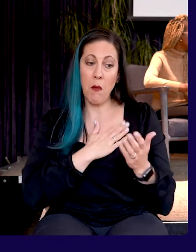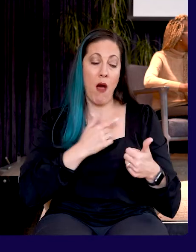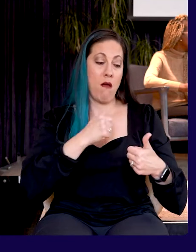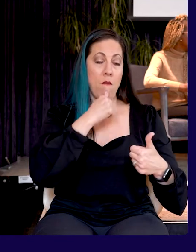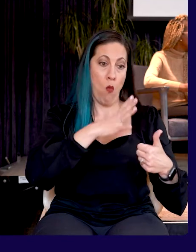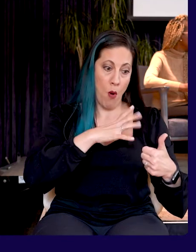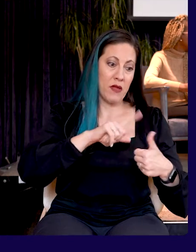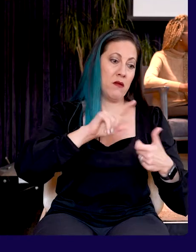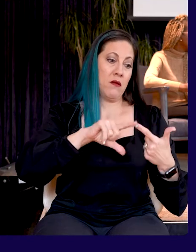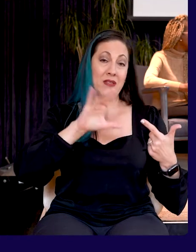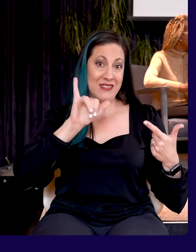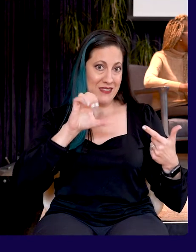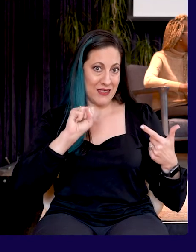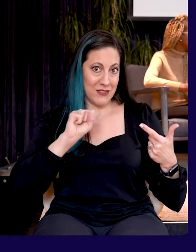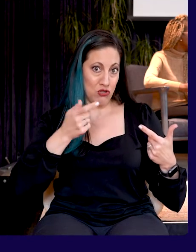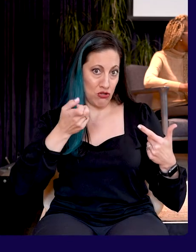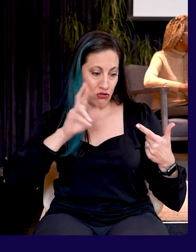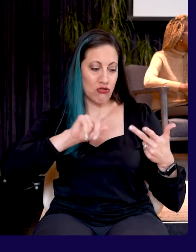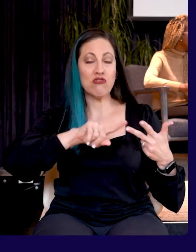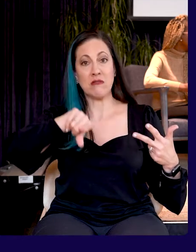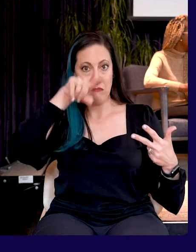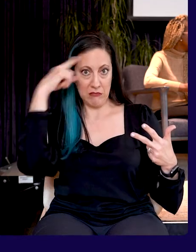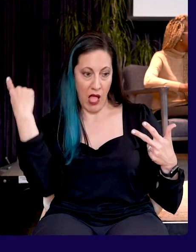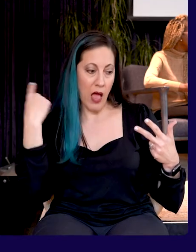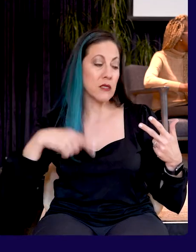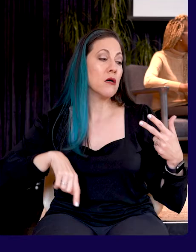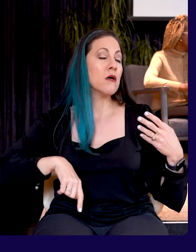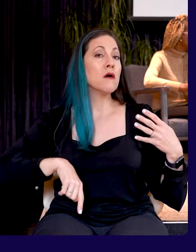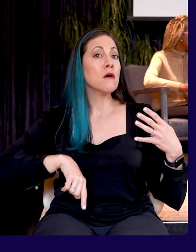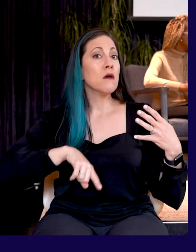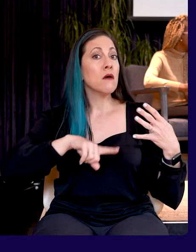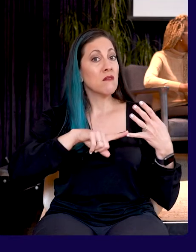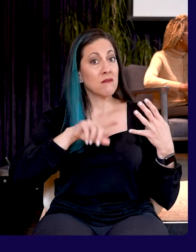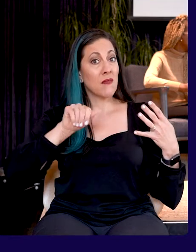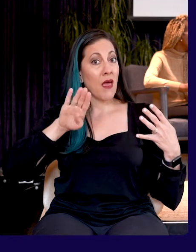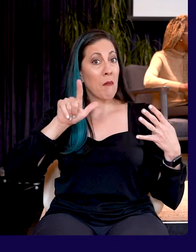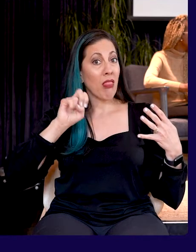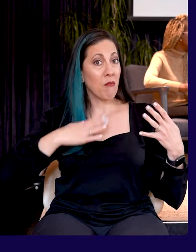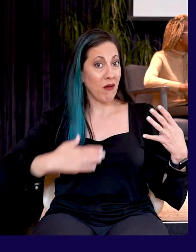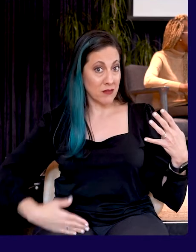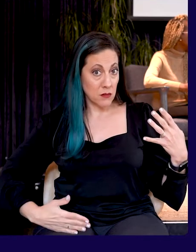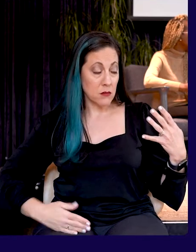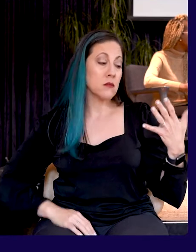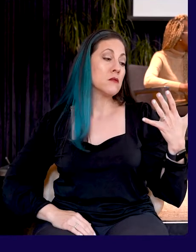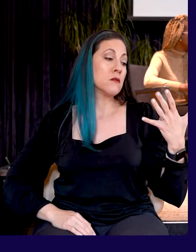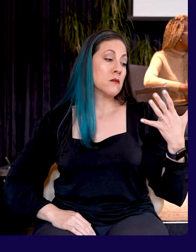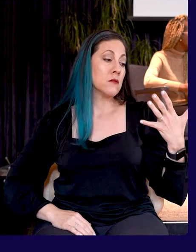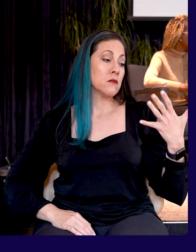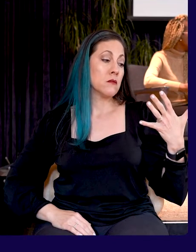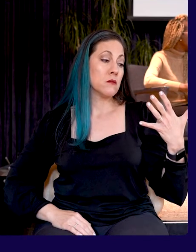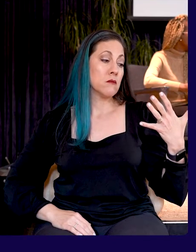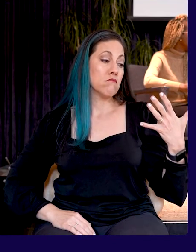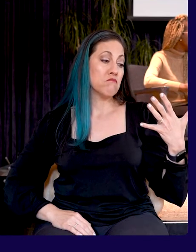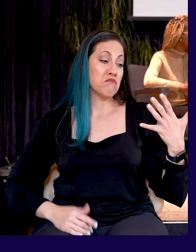a cisgen woman, in being a Black person, but I'm also an able-bodied person. I'm